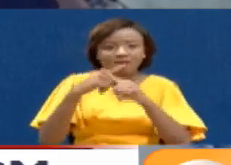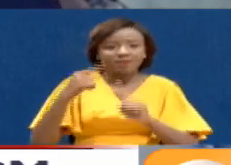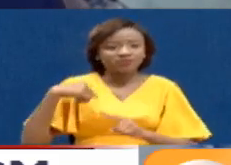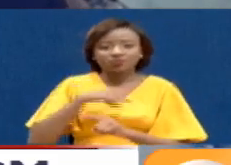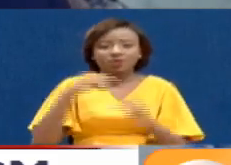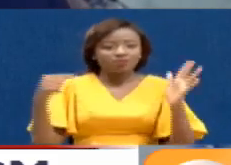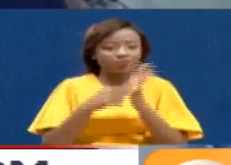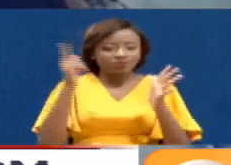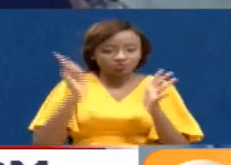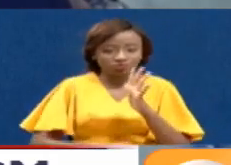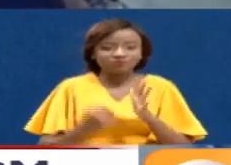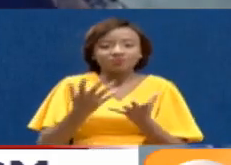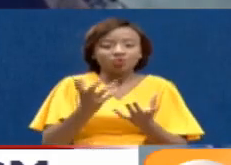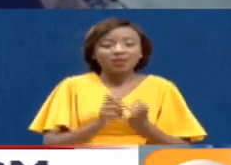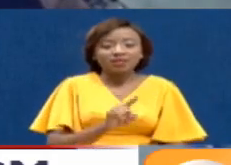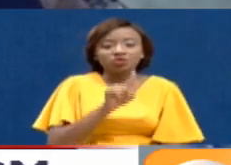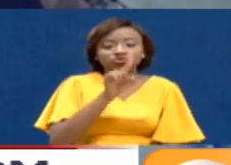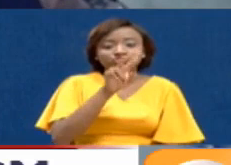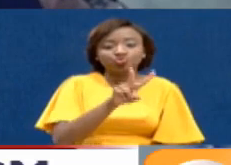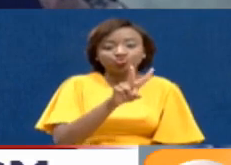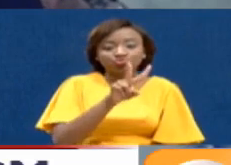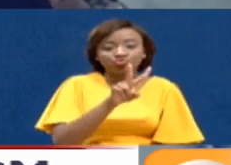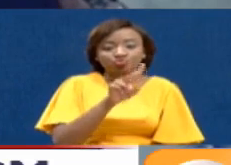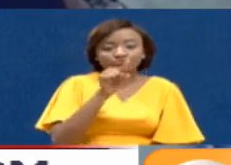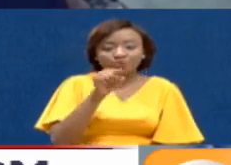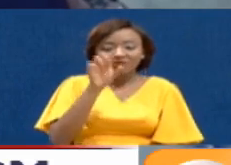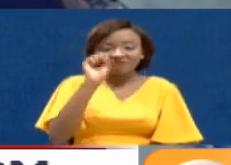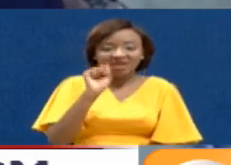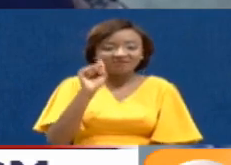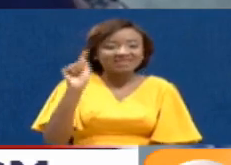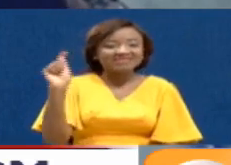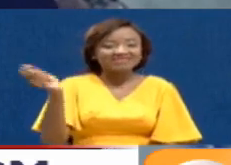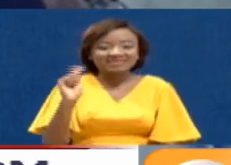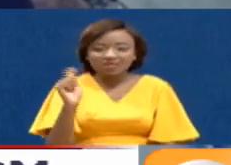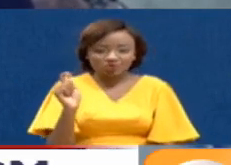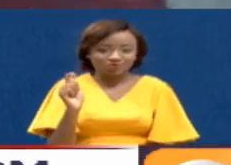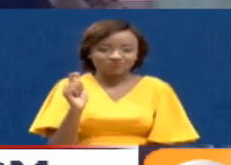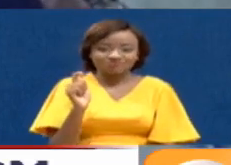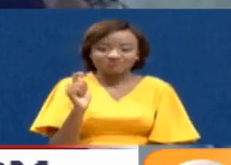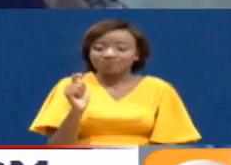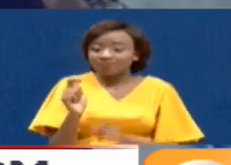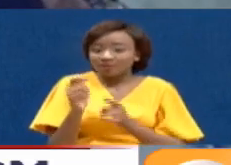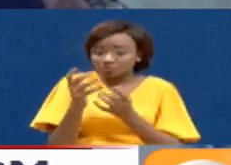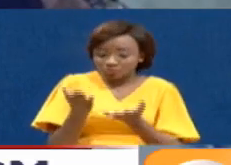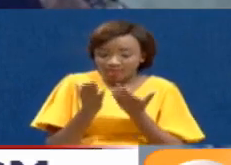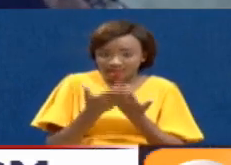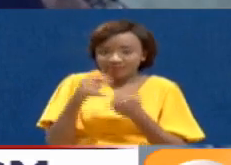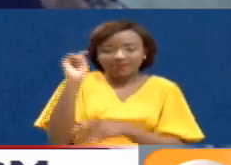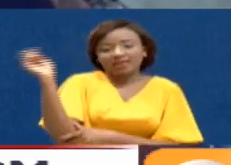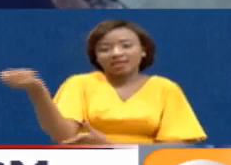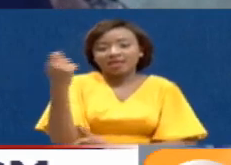need $2.5 trillion for the developing world. Where will this come from and what does it do? Number one,